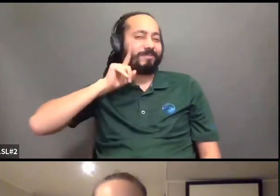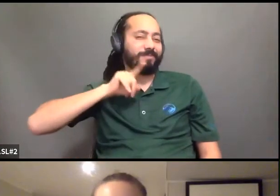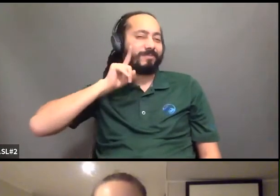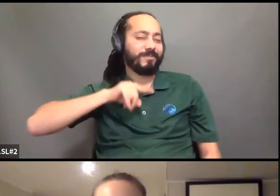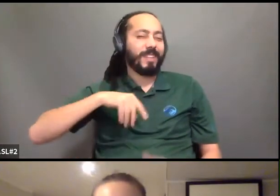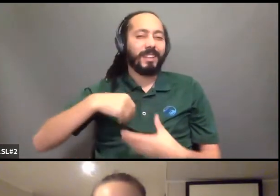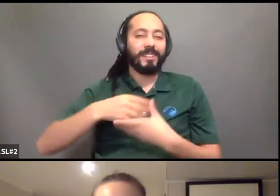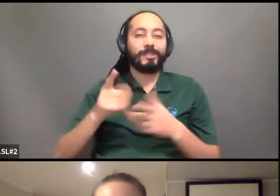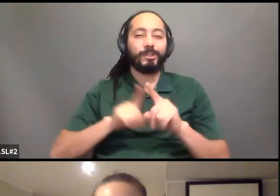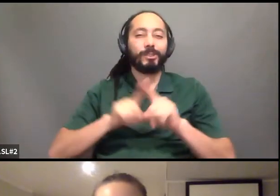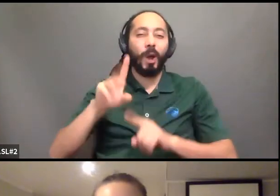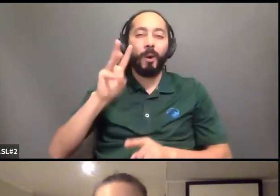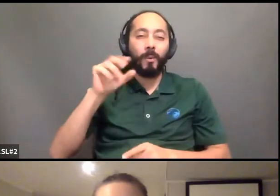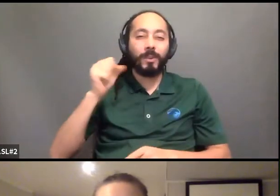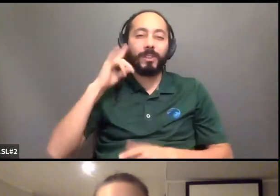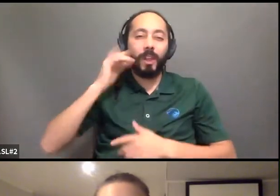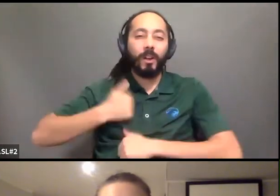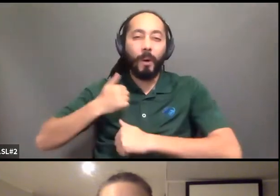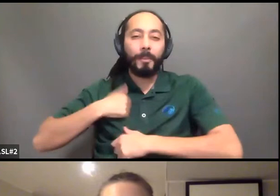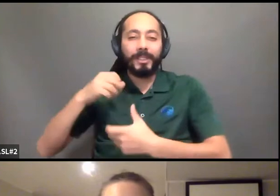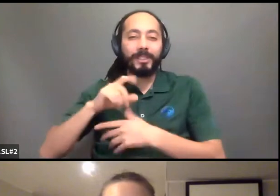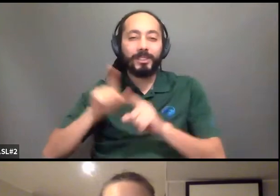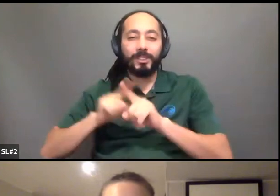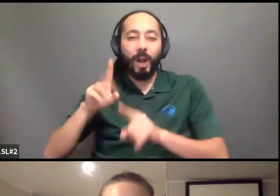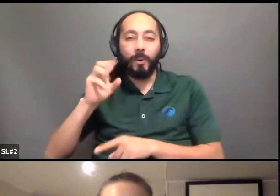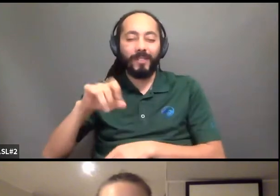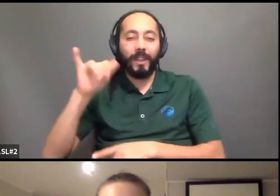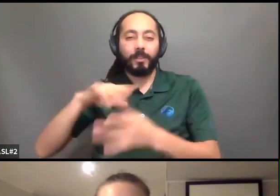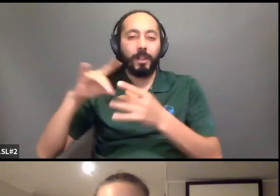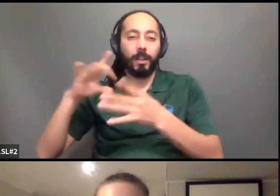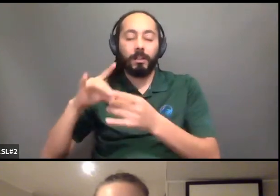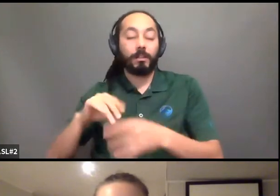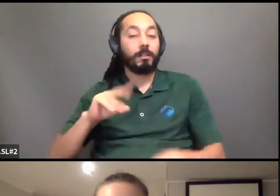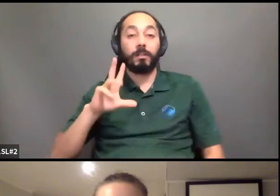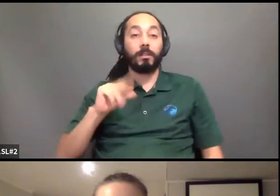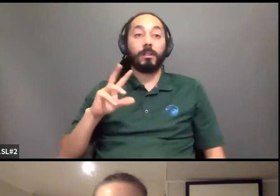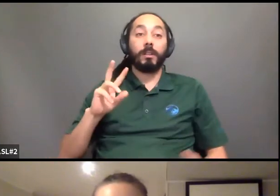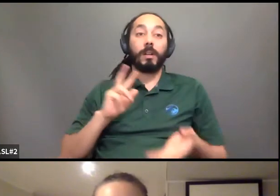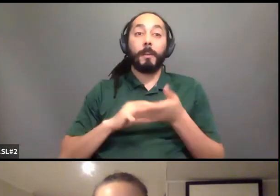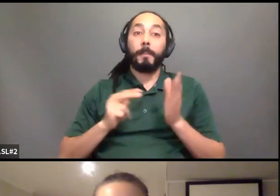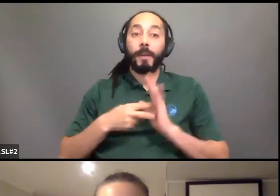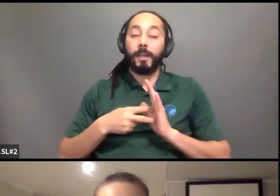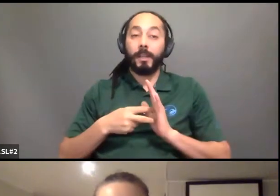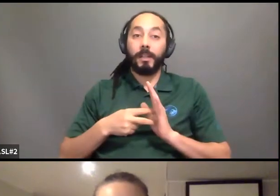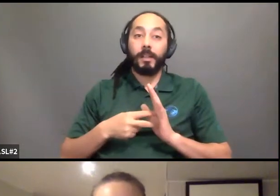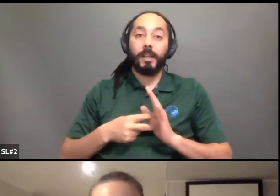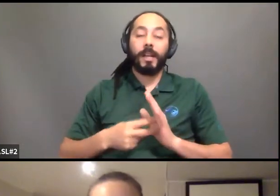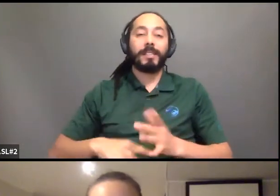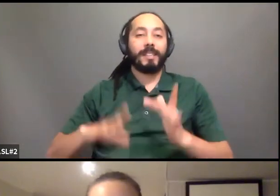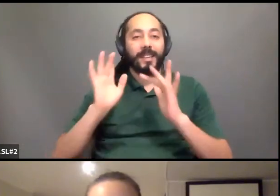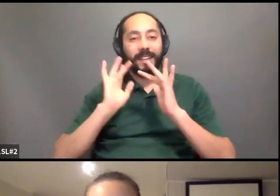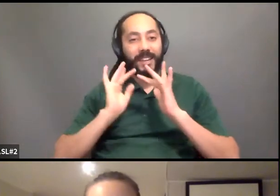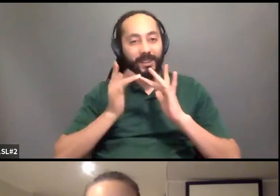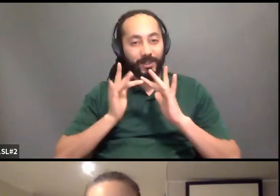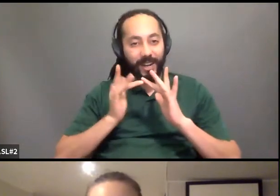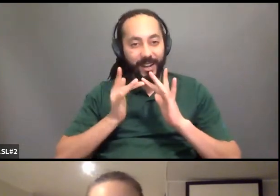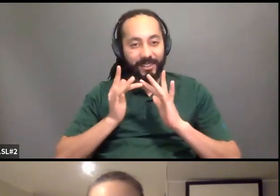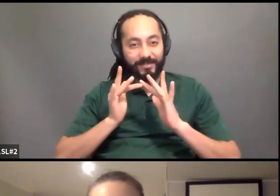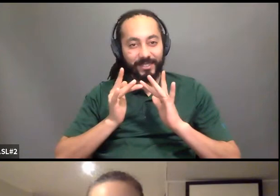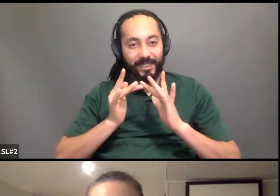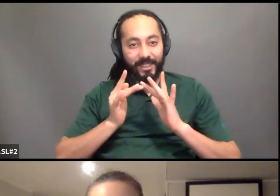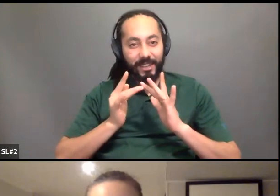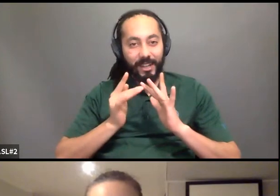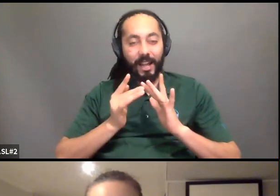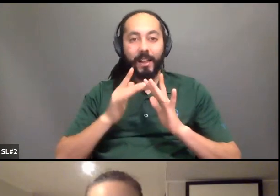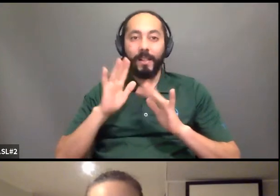Star Wars? I was like, oh, that's what they're talking about. But no, what they were talking about was this internet, you know, because it is an entirely